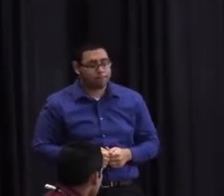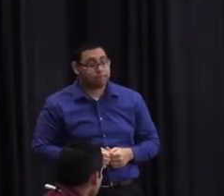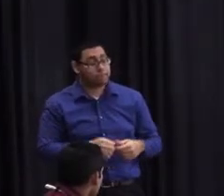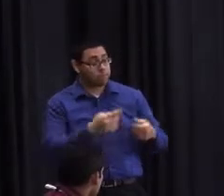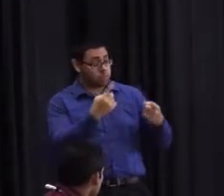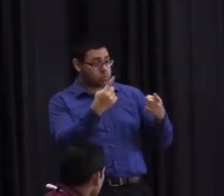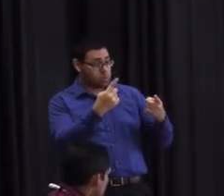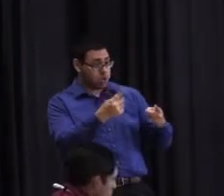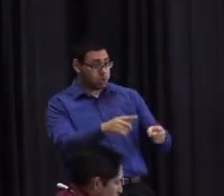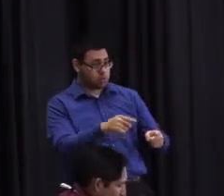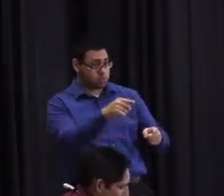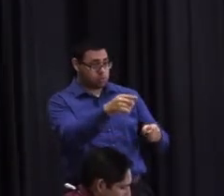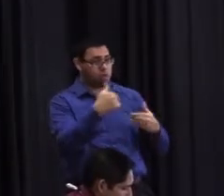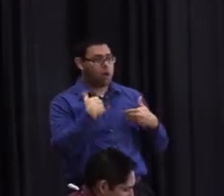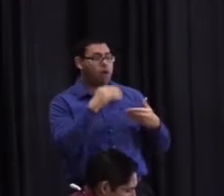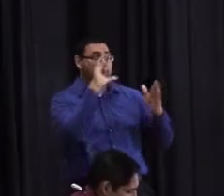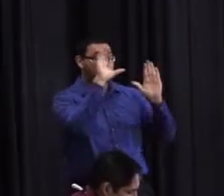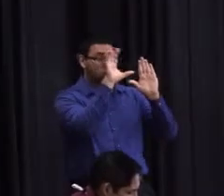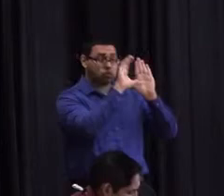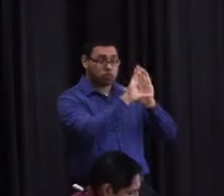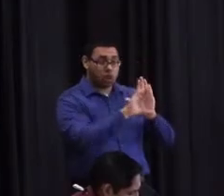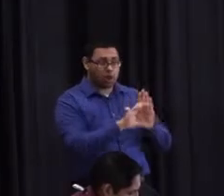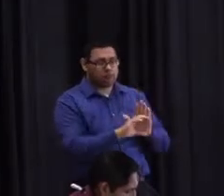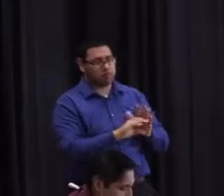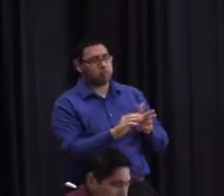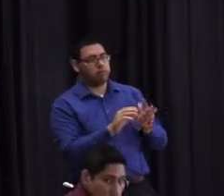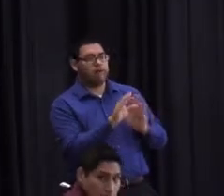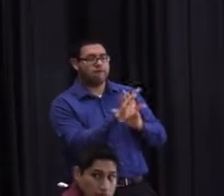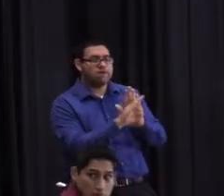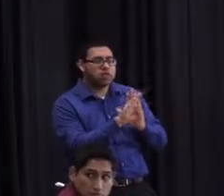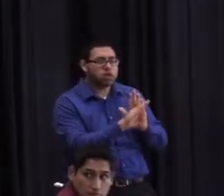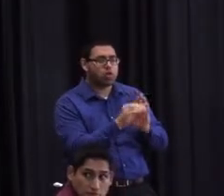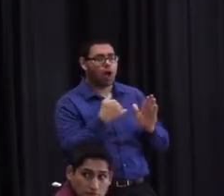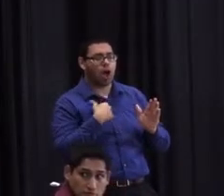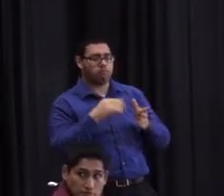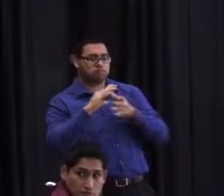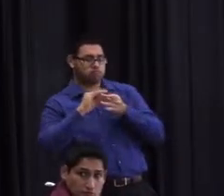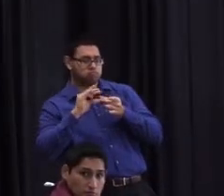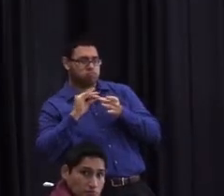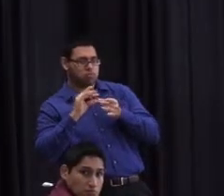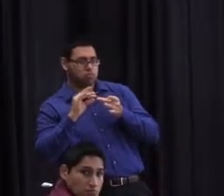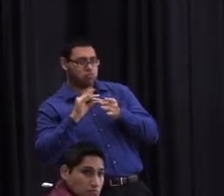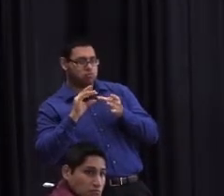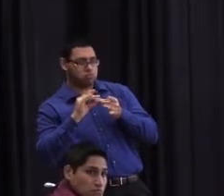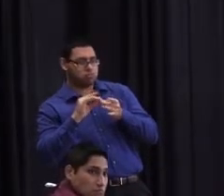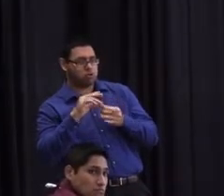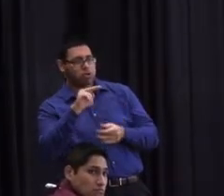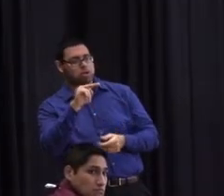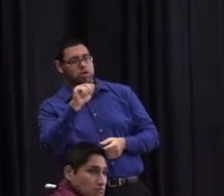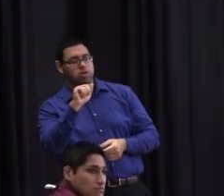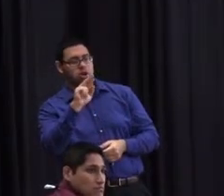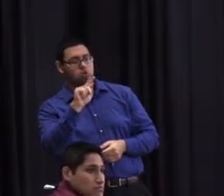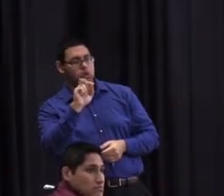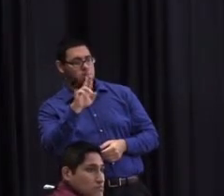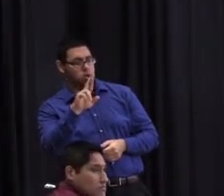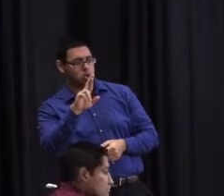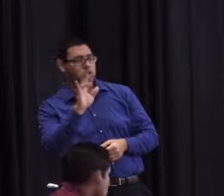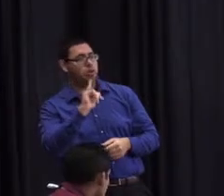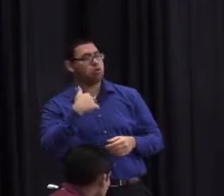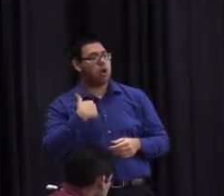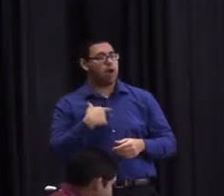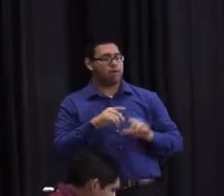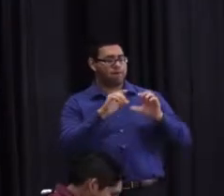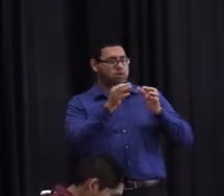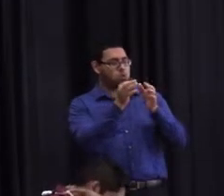happens is you have graphics or video or something like that, and there's a narration, and then they have the text of the video up at the same